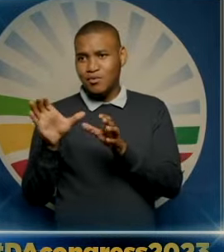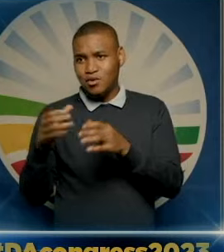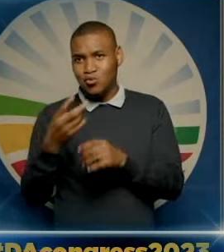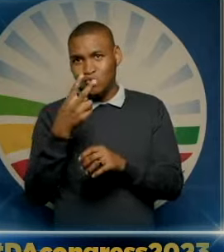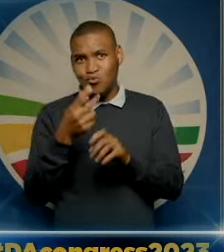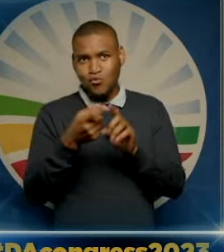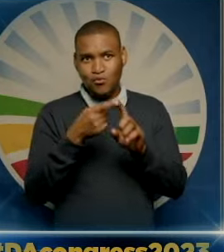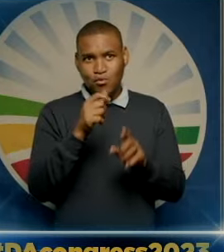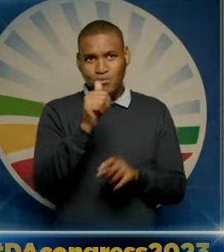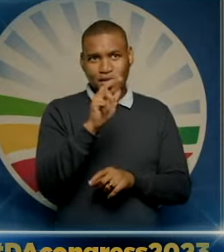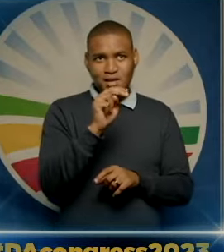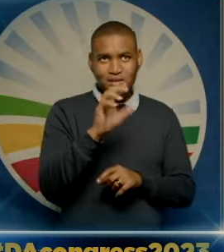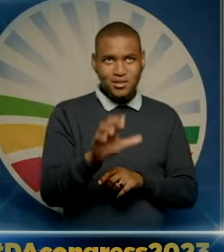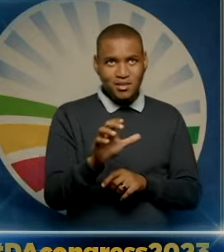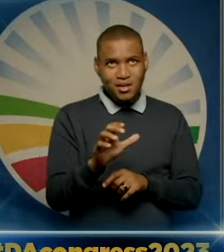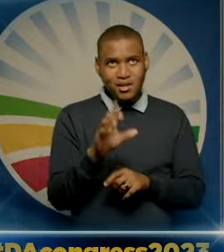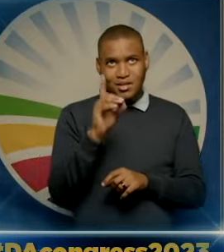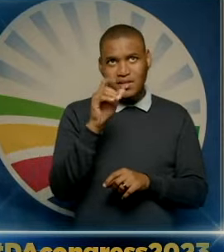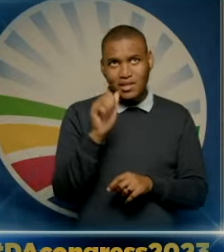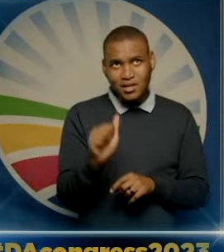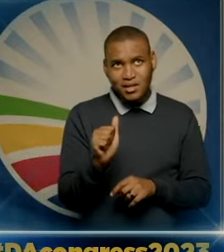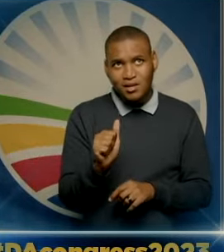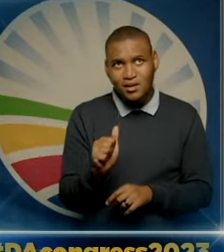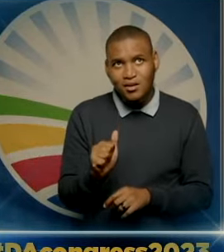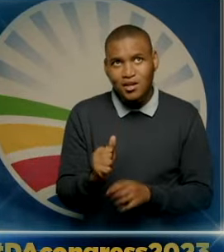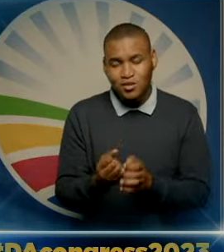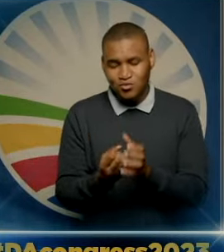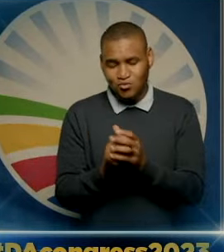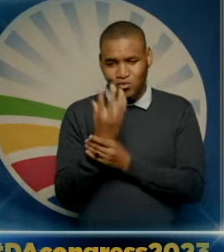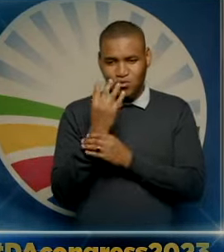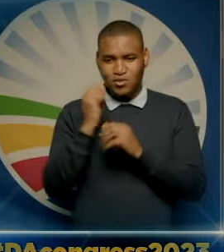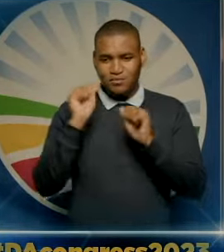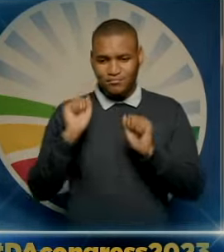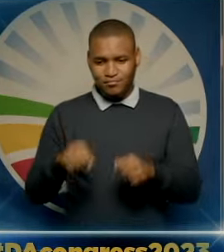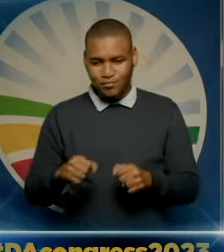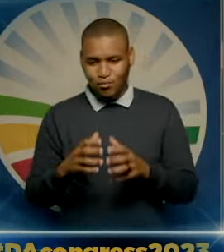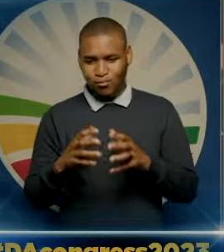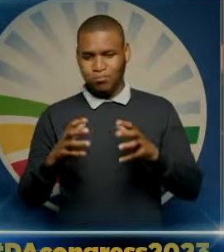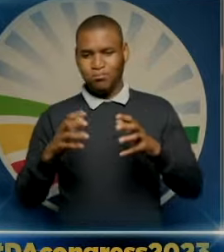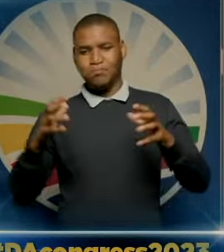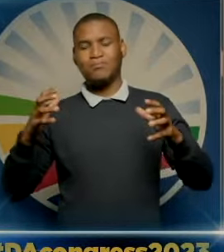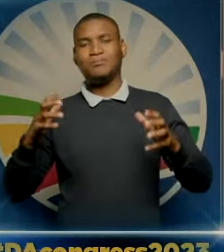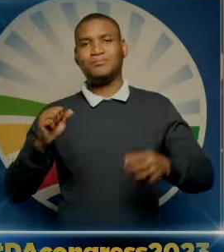those were from the ANC. The DA is growing.